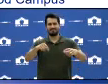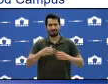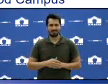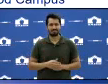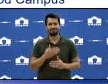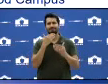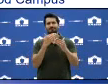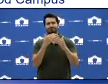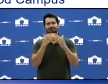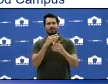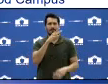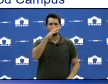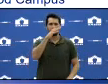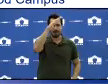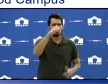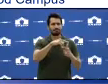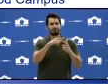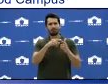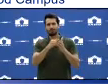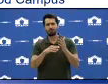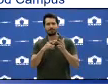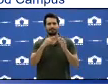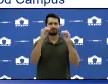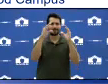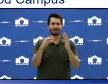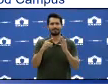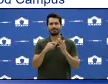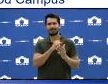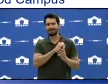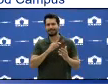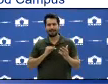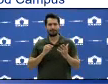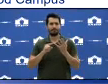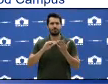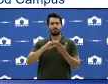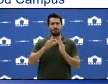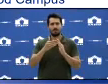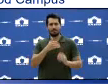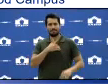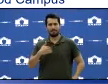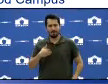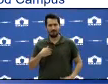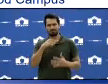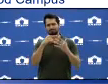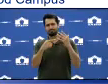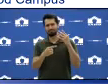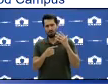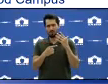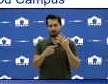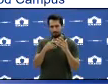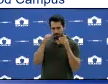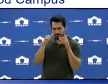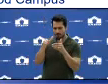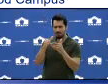my gratitude to all the parents, students, teachers, staff, and community members that are so dedicated to our students